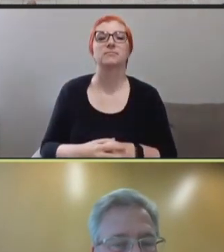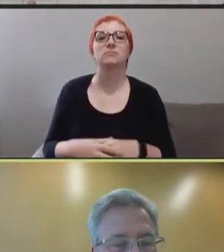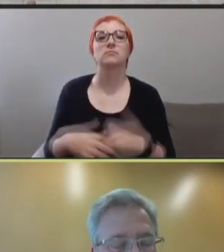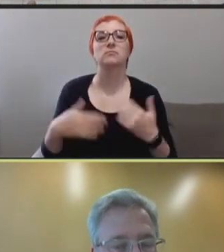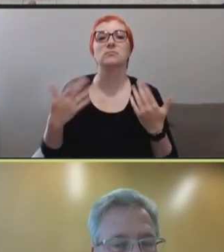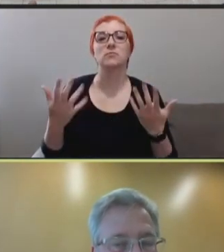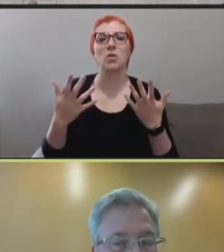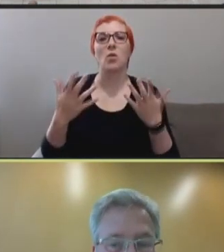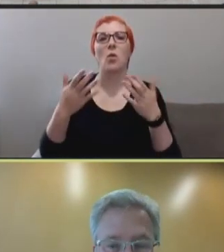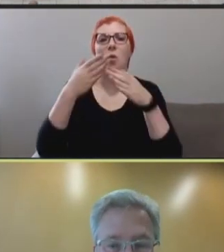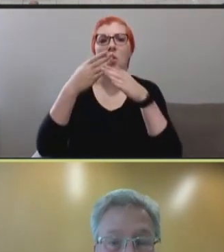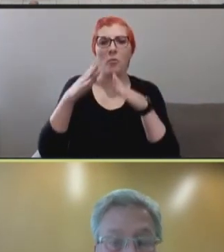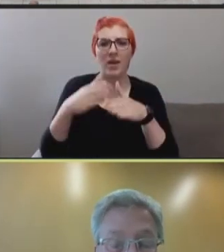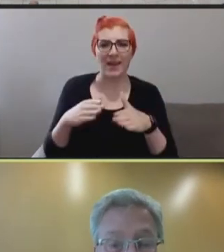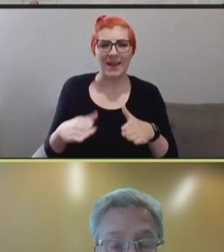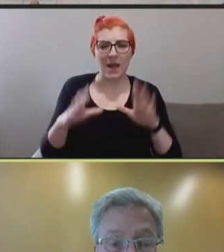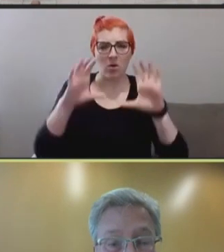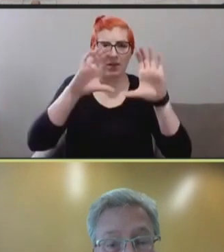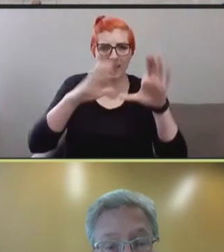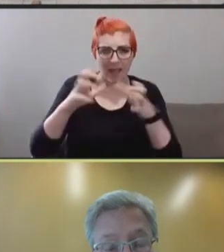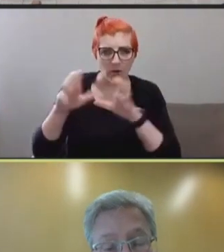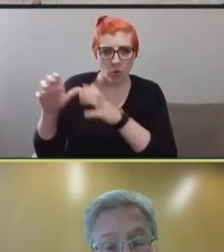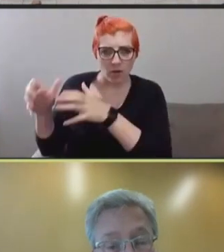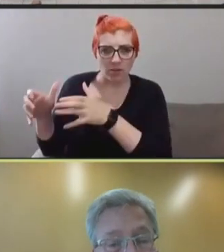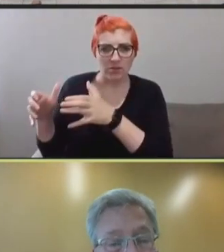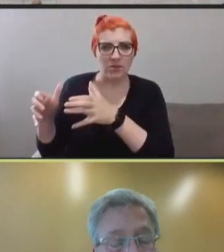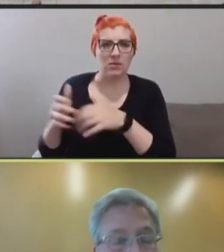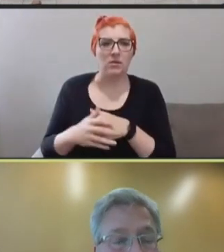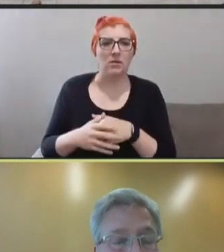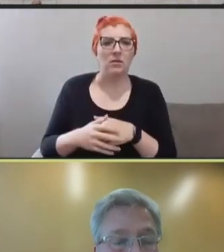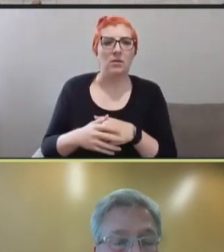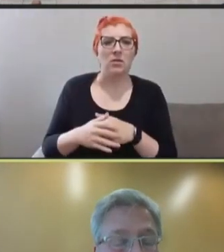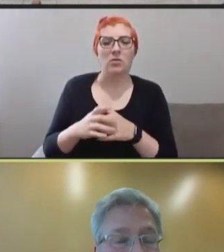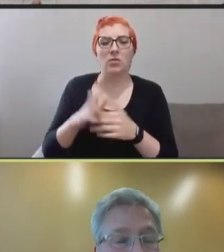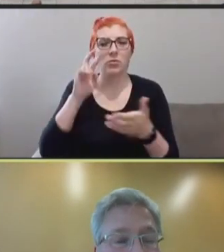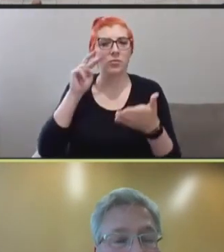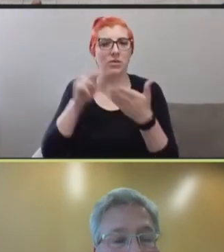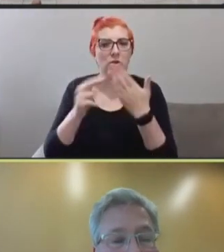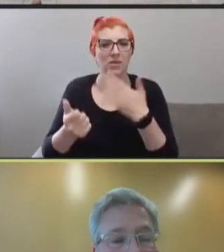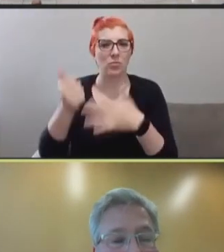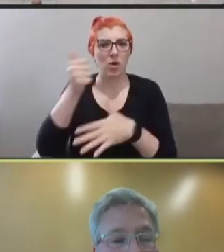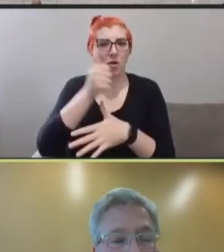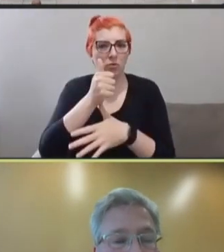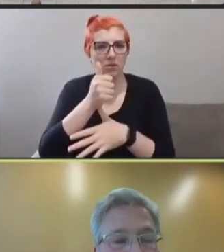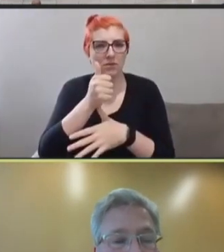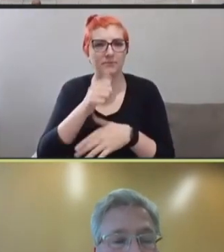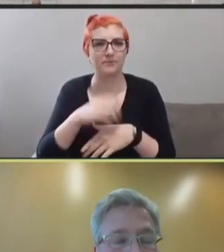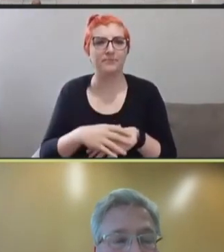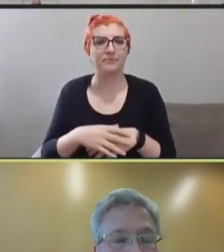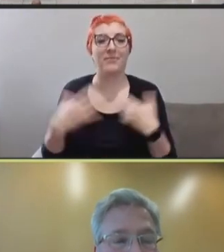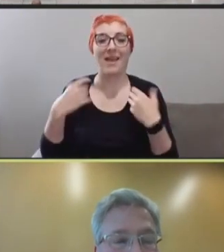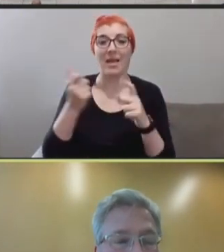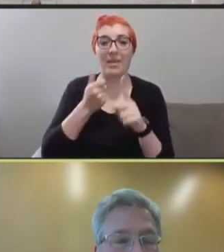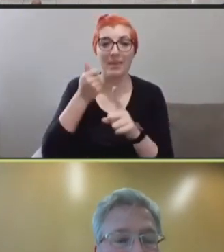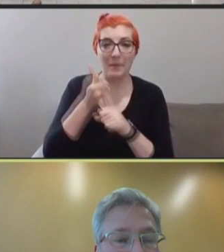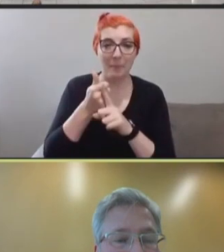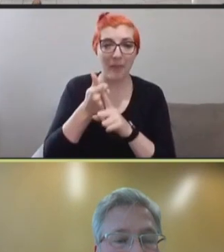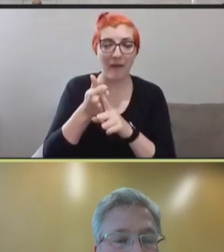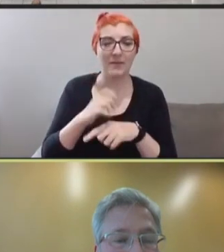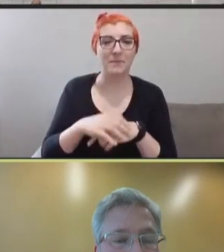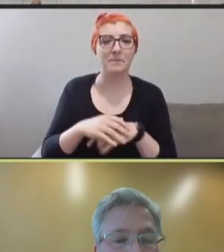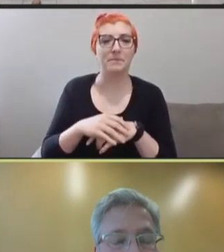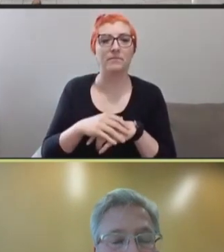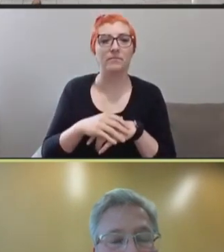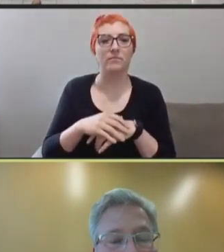it down into the categories that we looked at in the prioritization scorecard, though, in health impact, we would